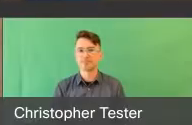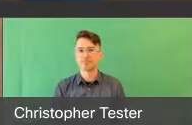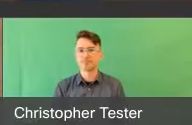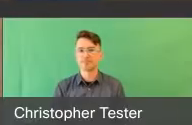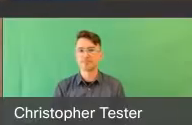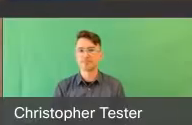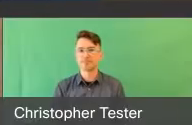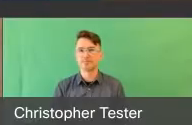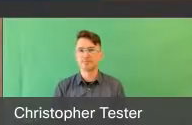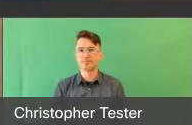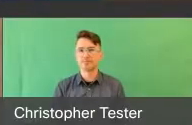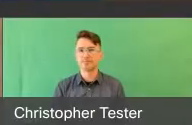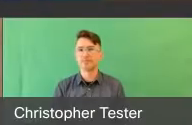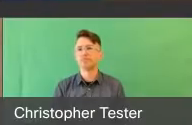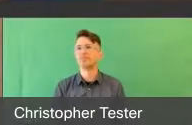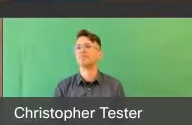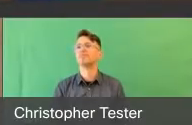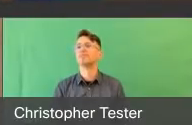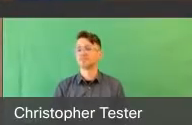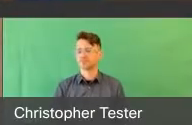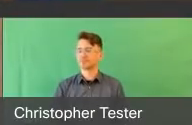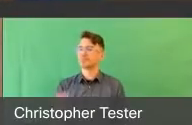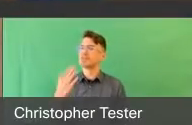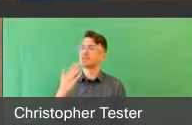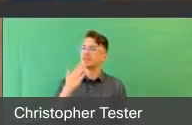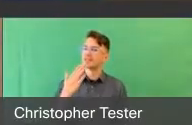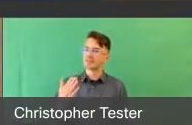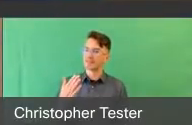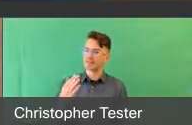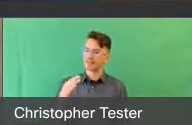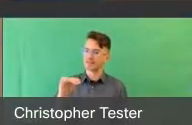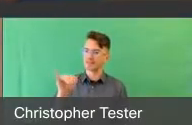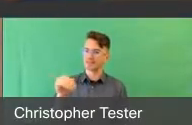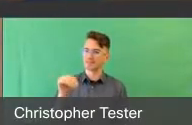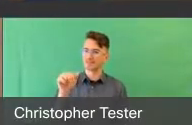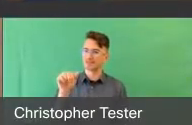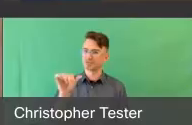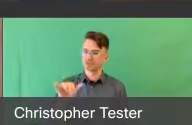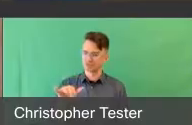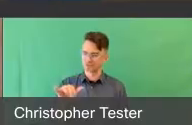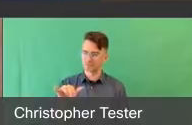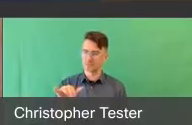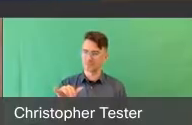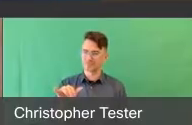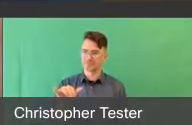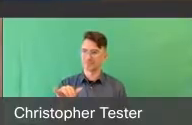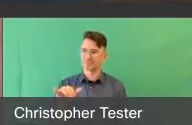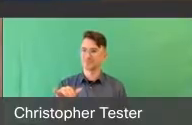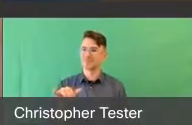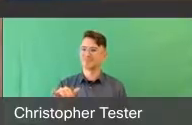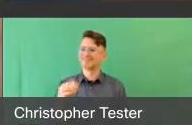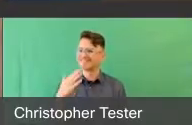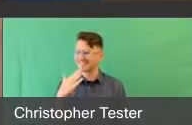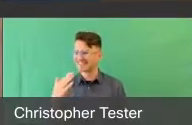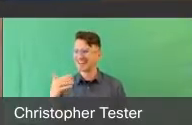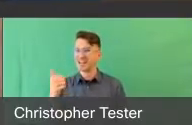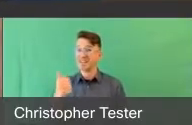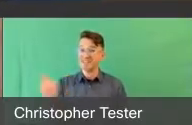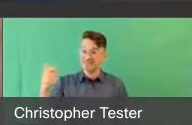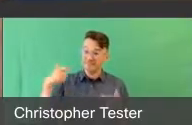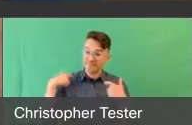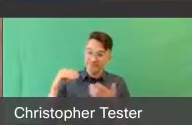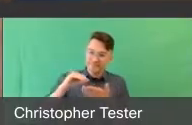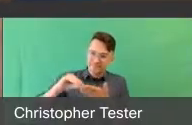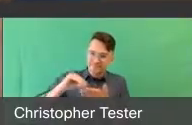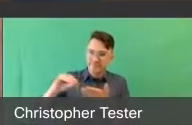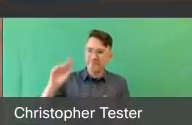With the Secretary General and Her Majesty the Queen and Dr. Tedros and you, Chiatma, that this